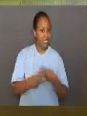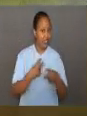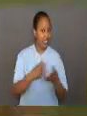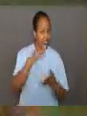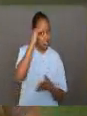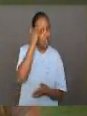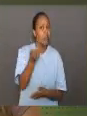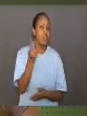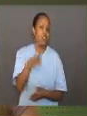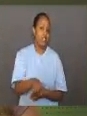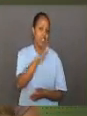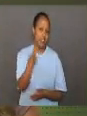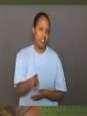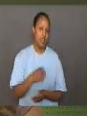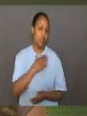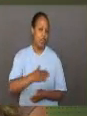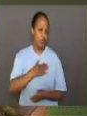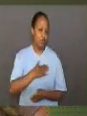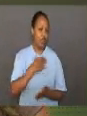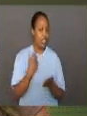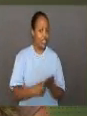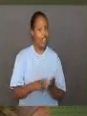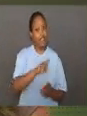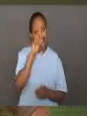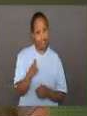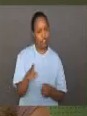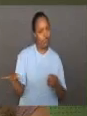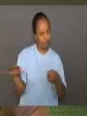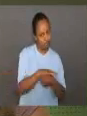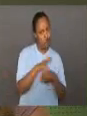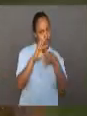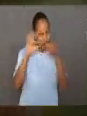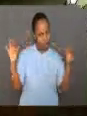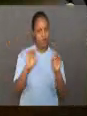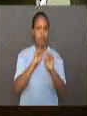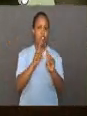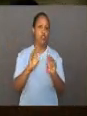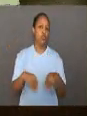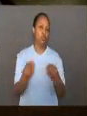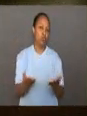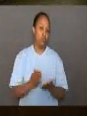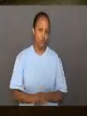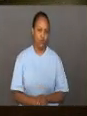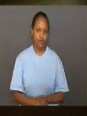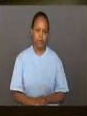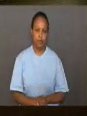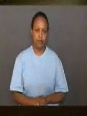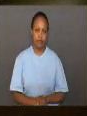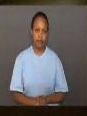class? Please answer this question in full sentences.